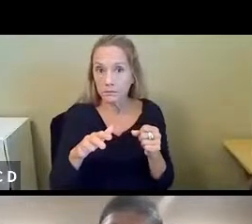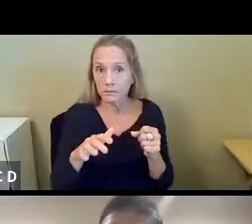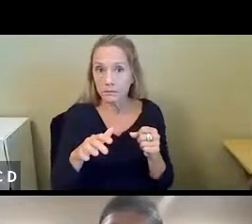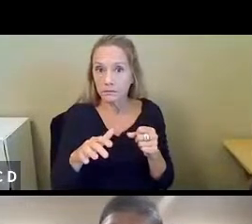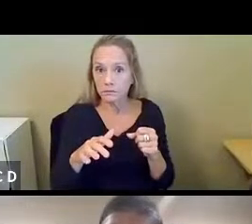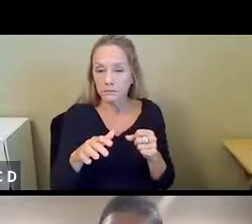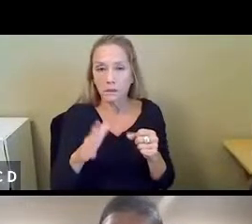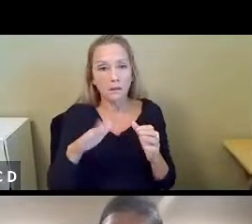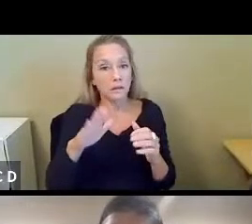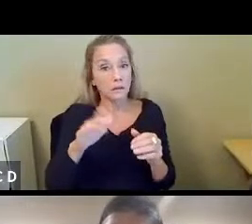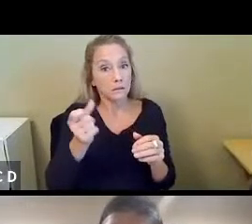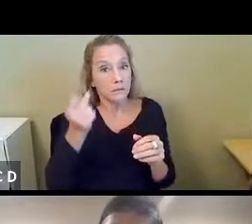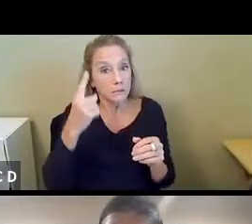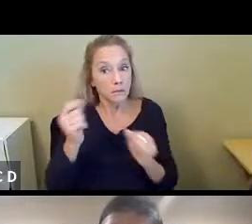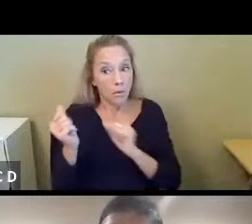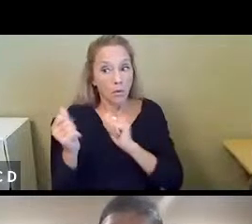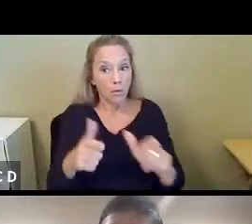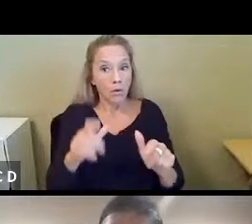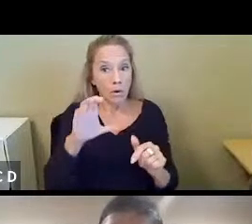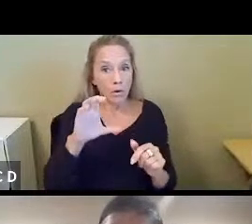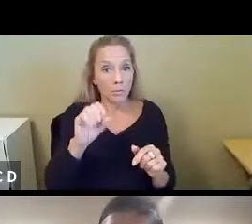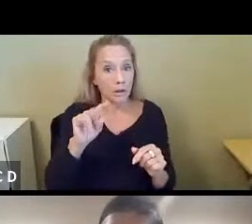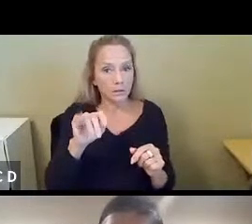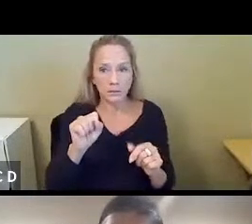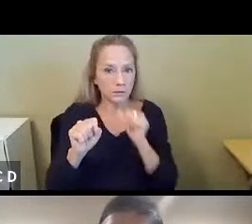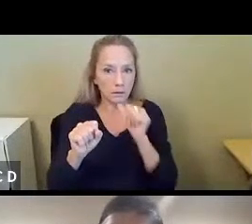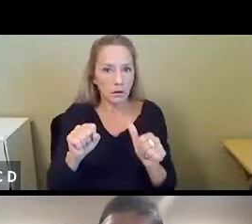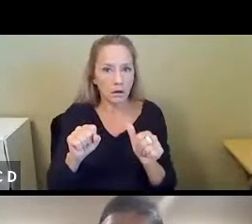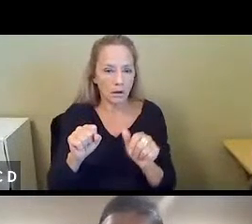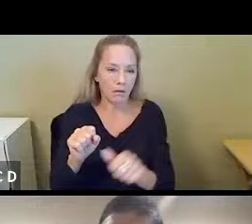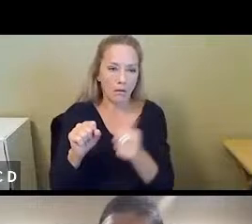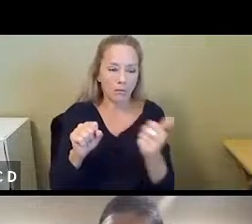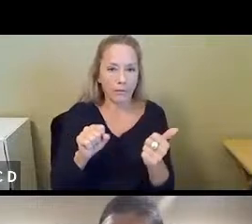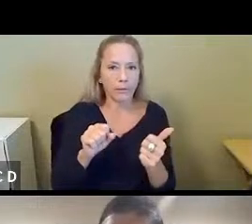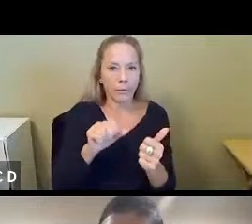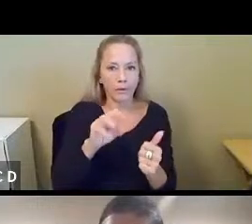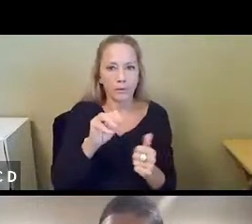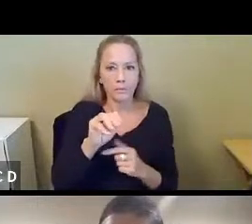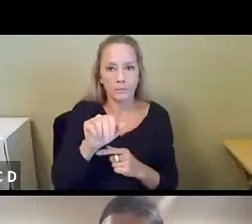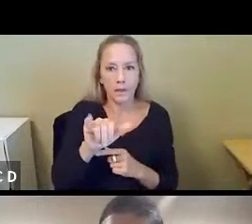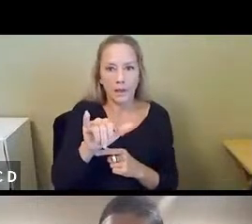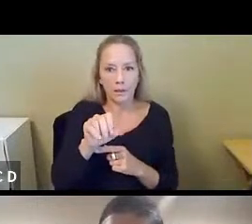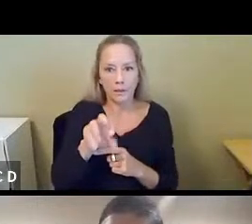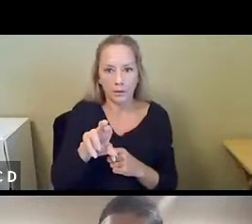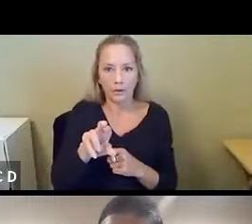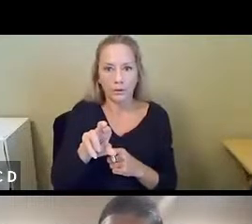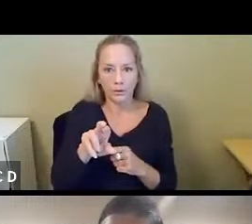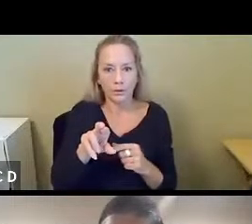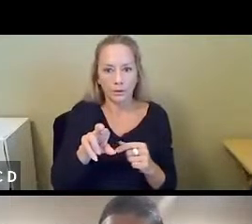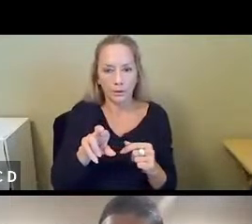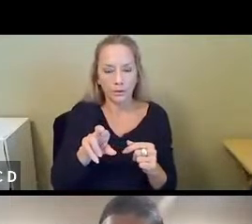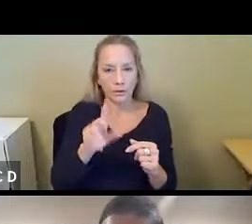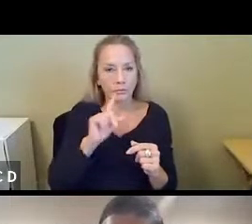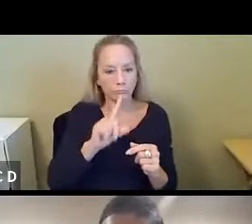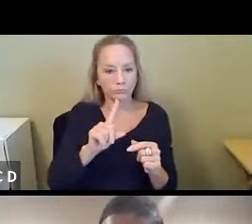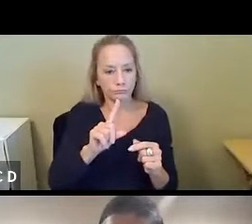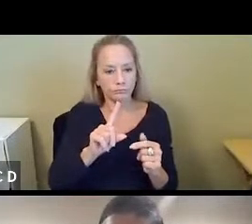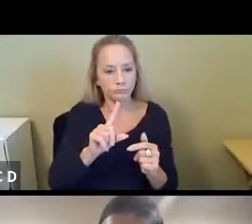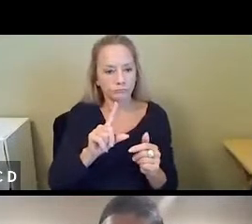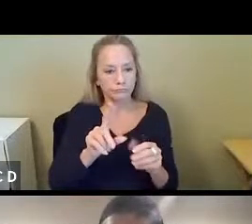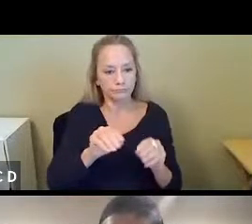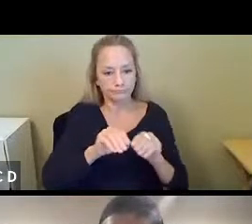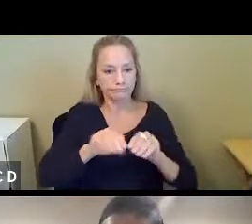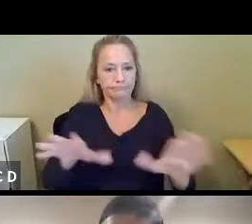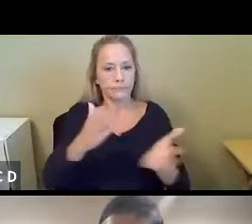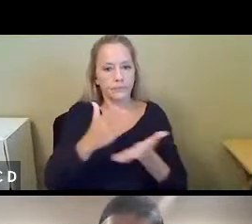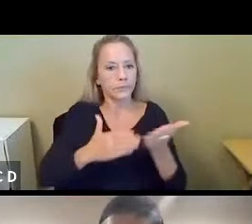all counties via their mayor are releasing some of these requirements, but it might be interesting